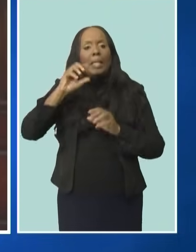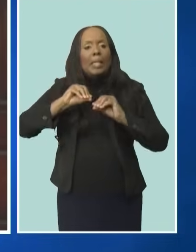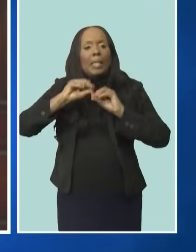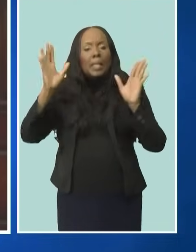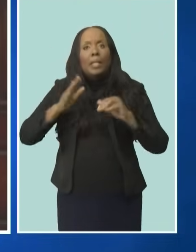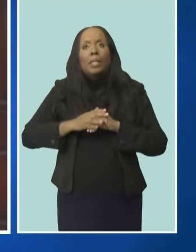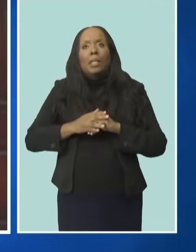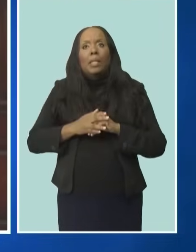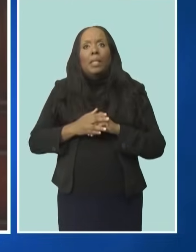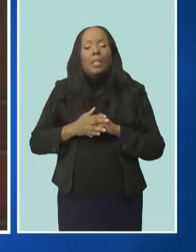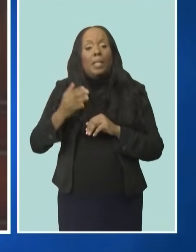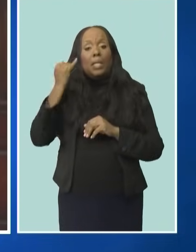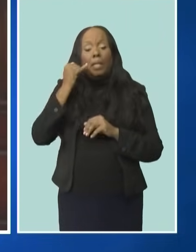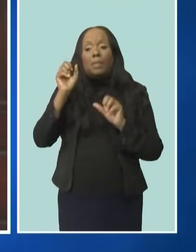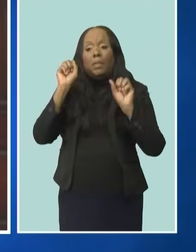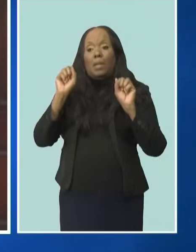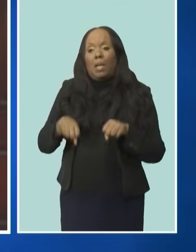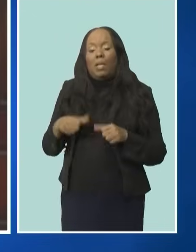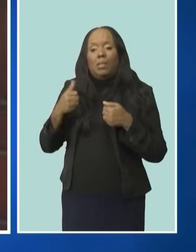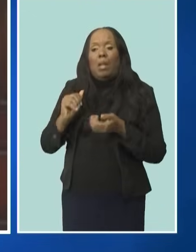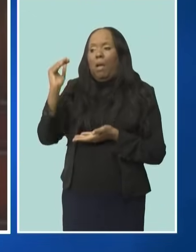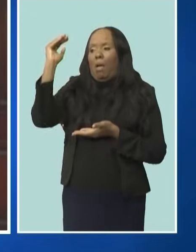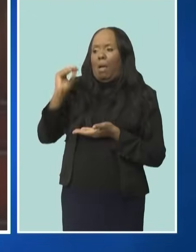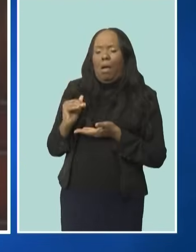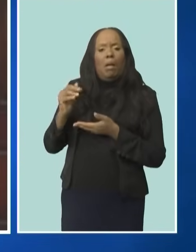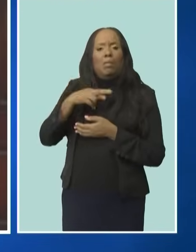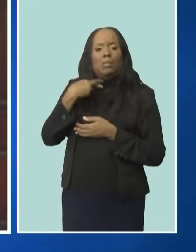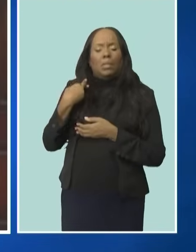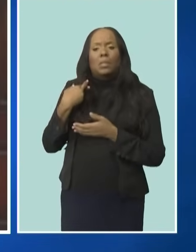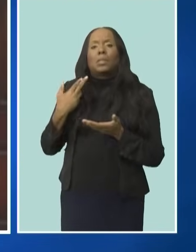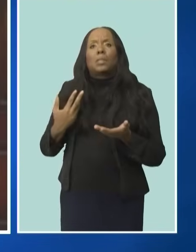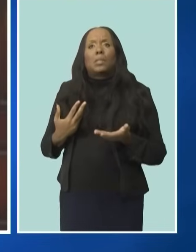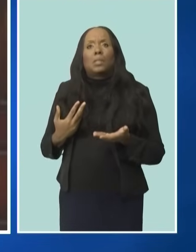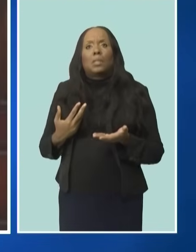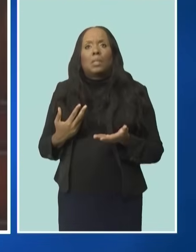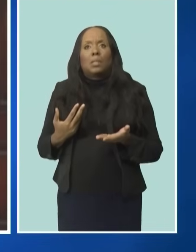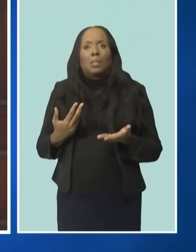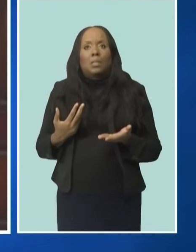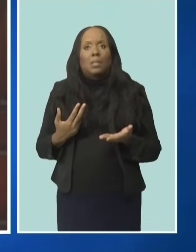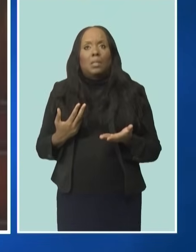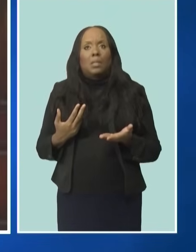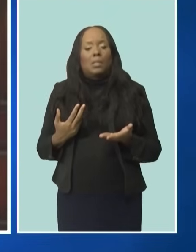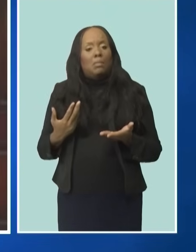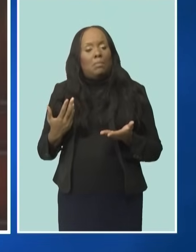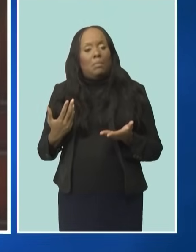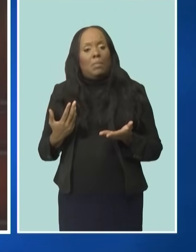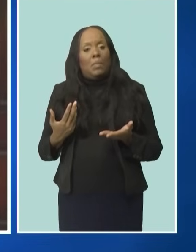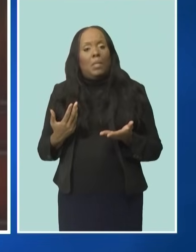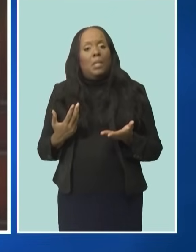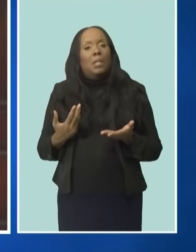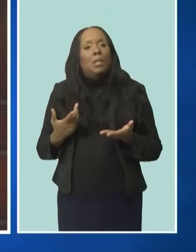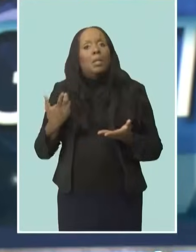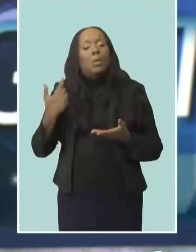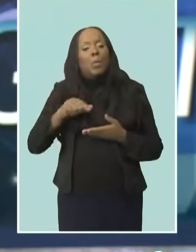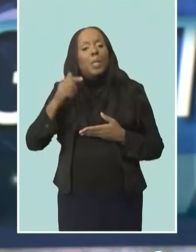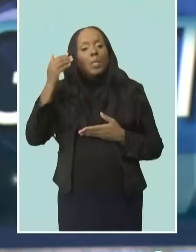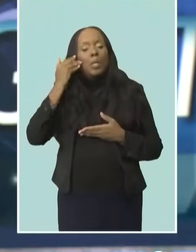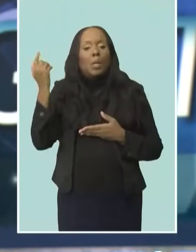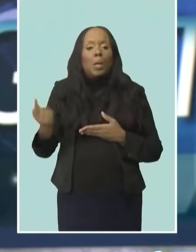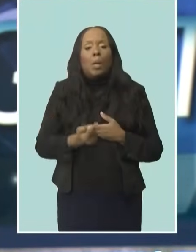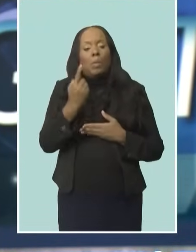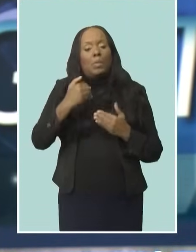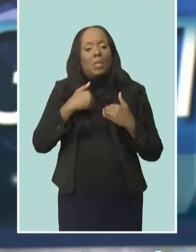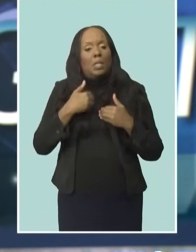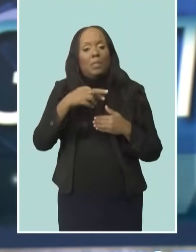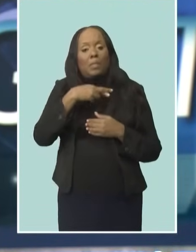much mitigation as one can put in place, sir, you cannot totally eliminate risk. Minister